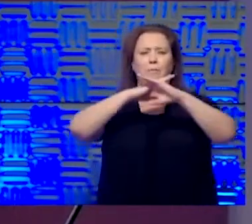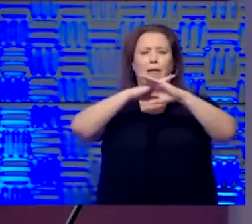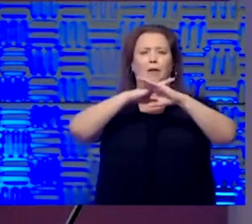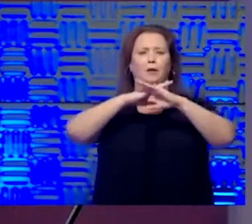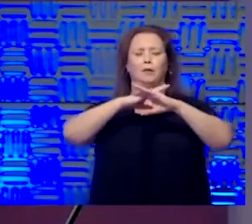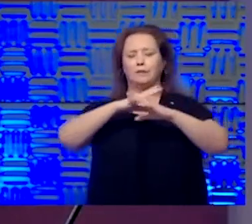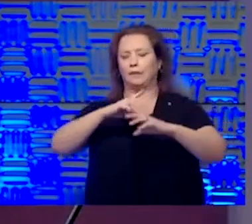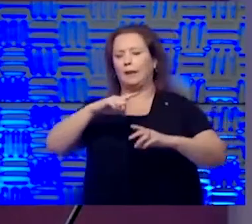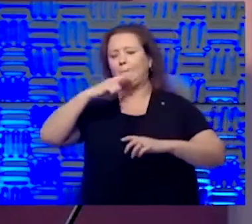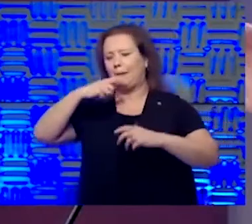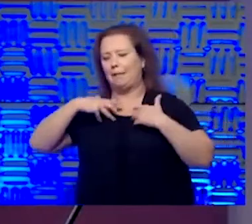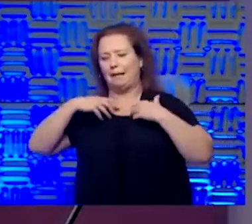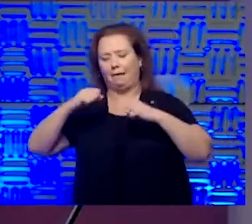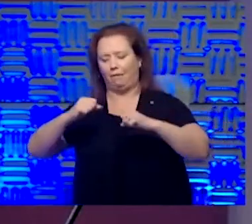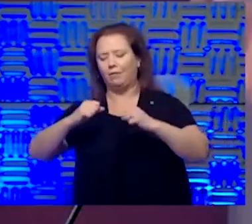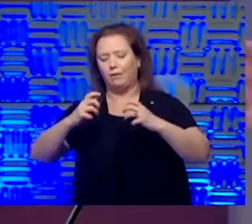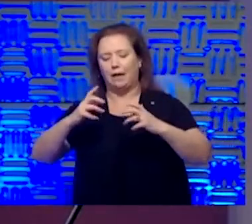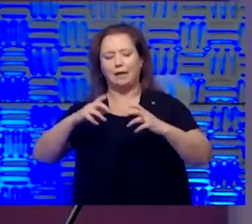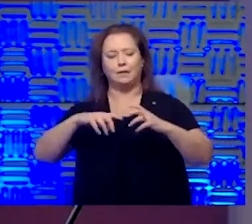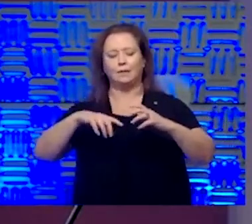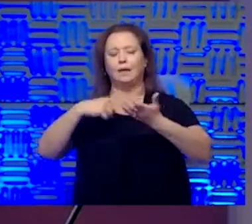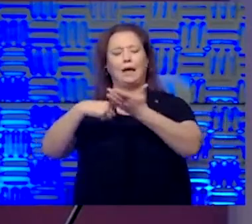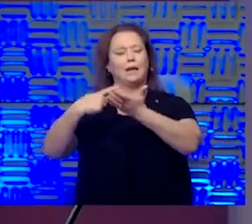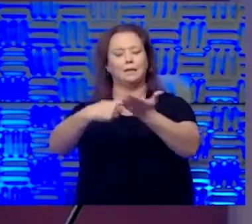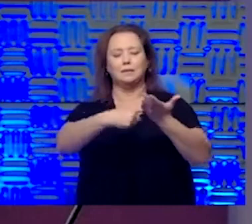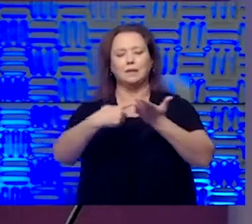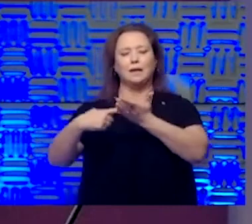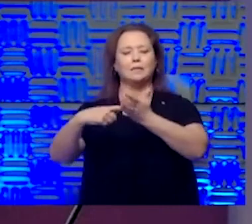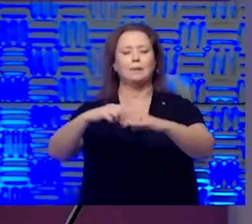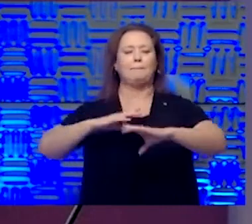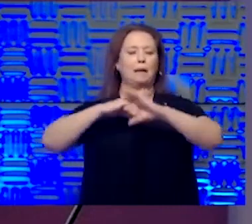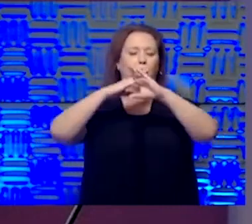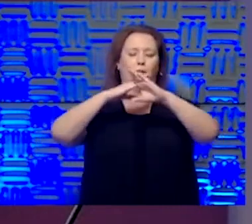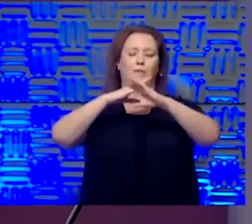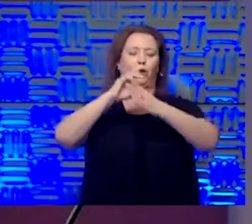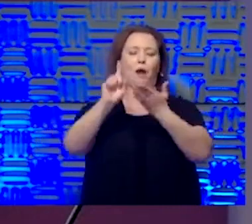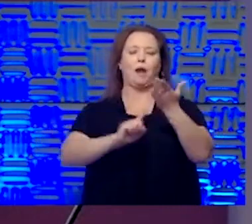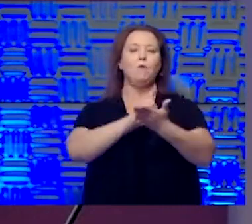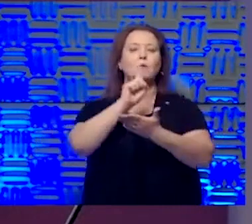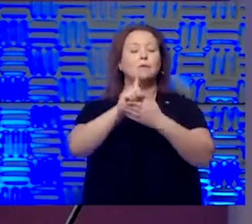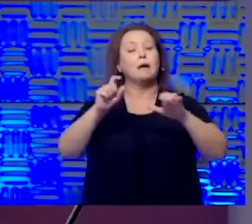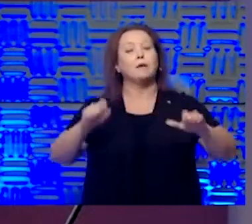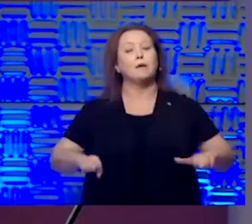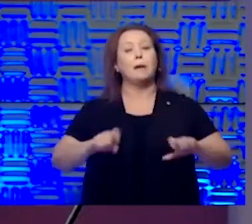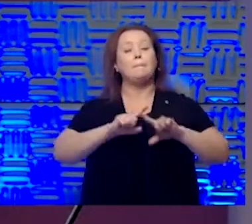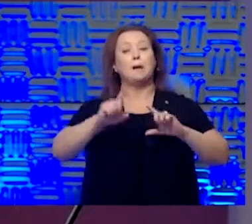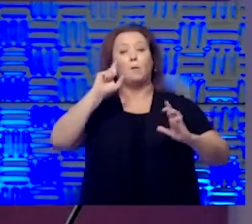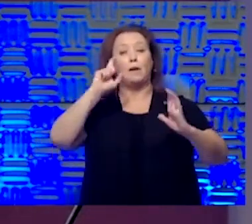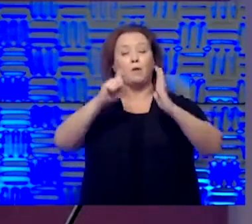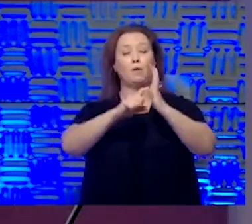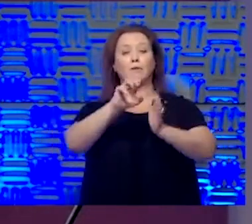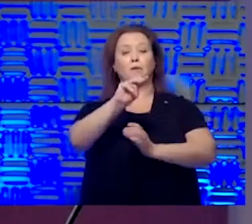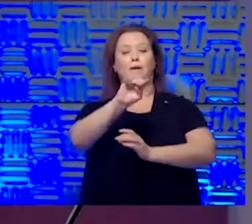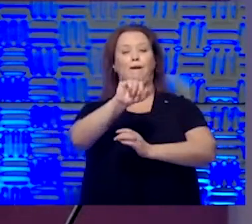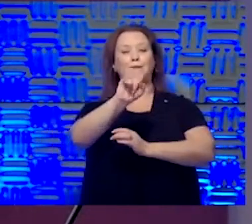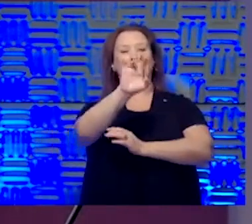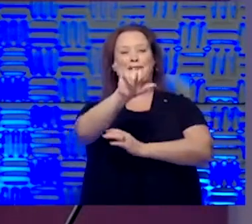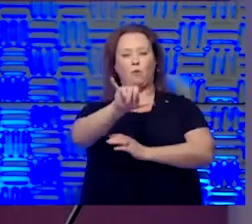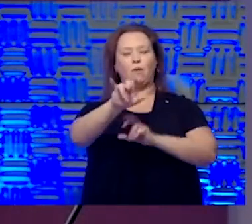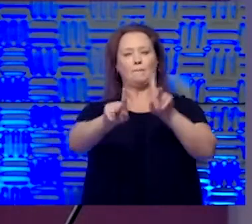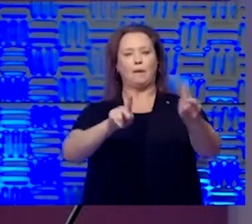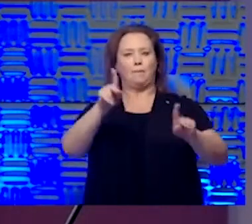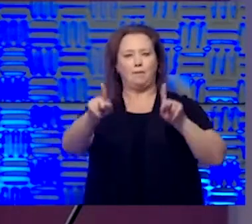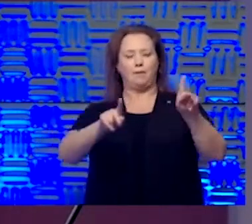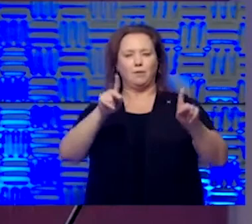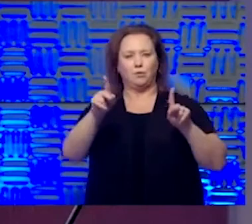health background. There's a lot of barriers that we can sit here for hours talking about. But we do see our minorities present with